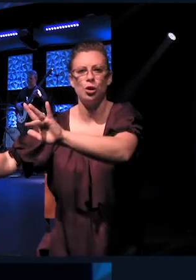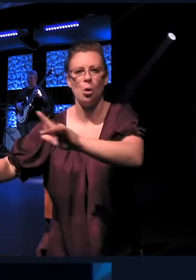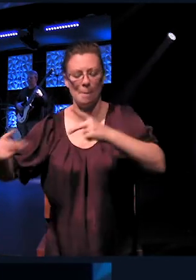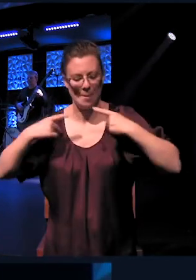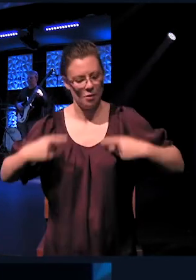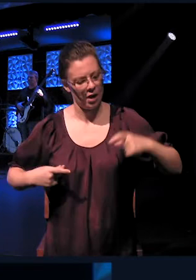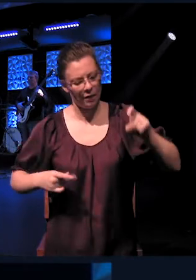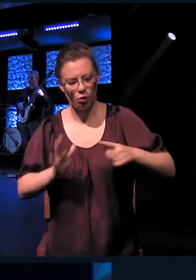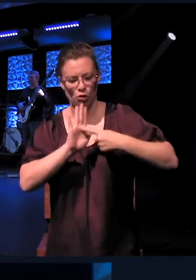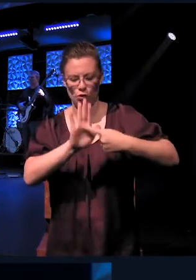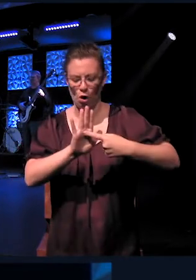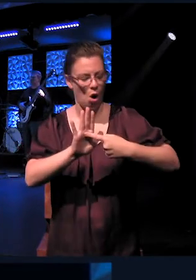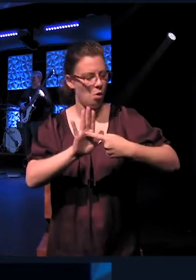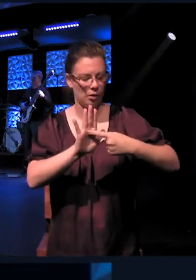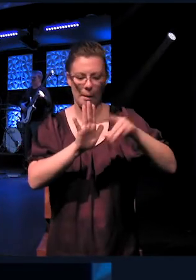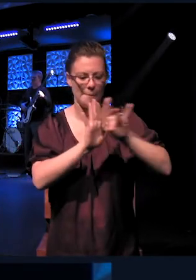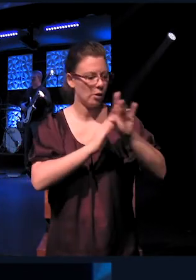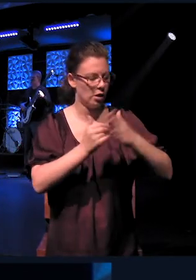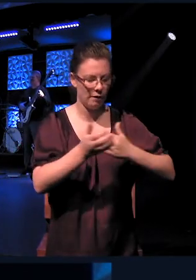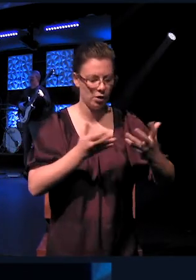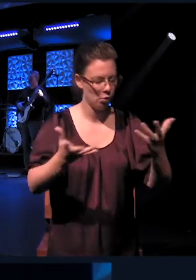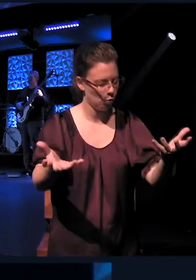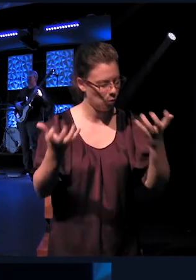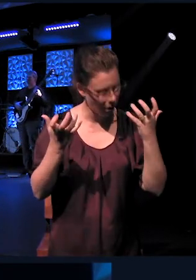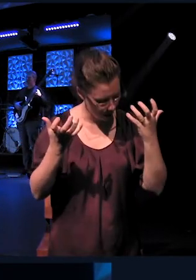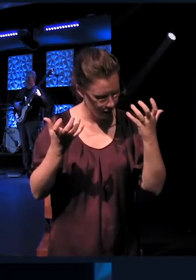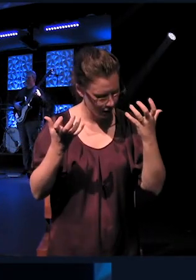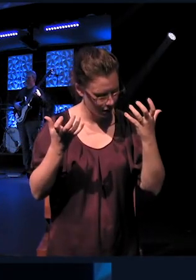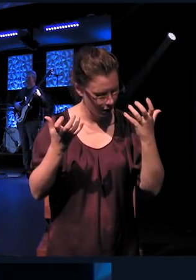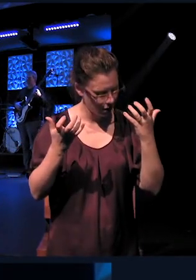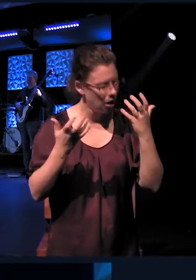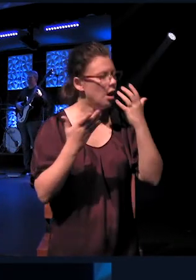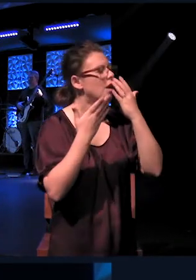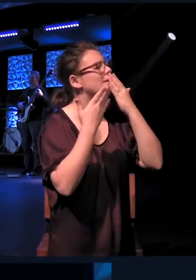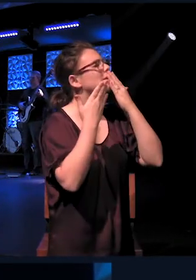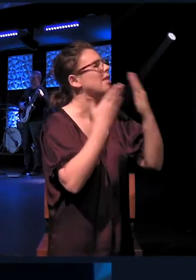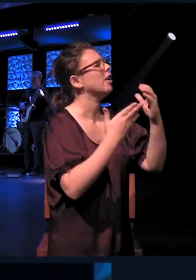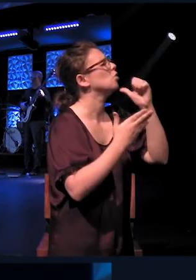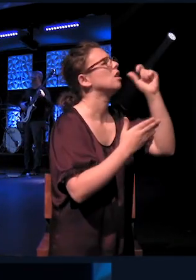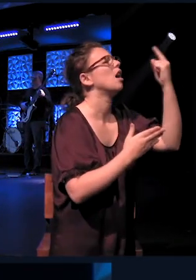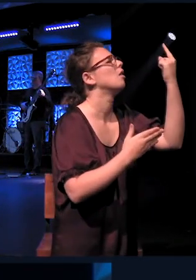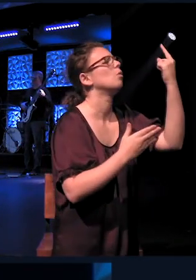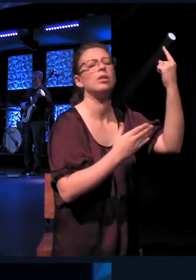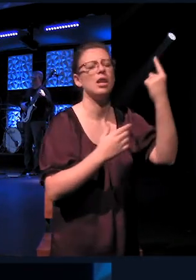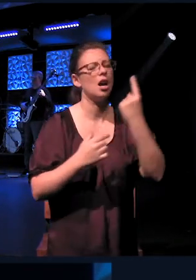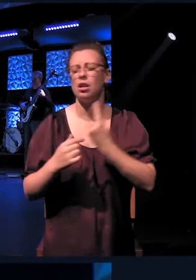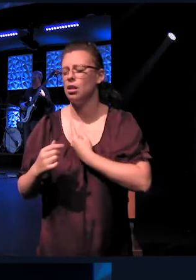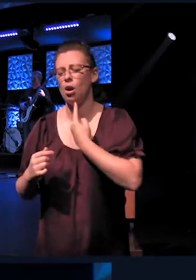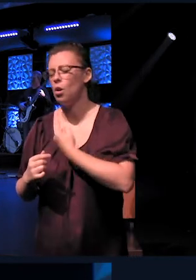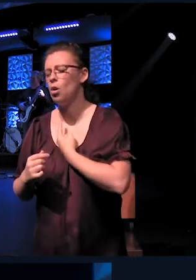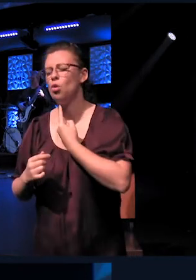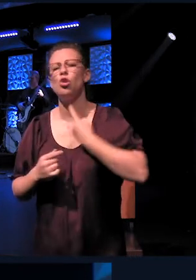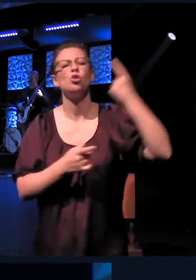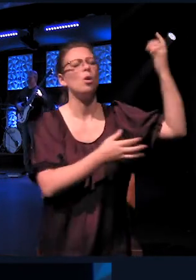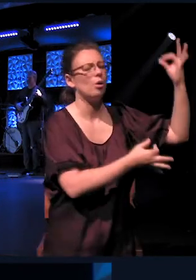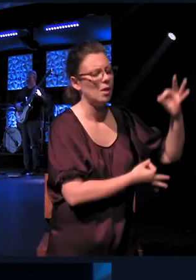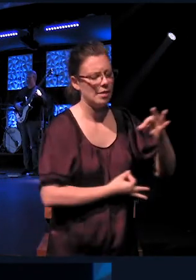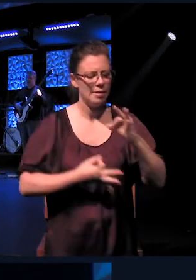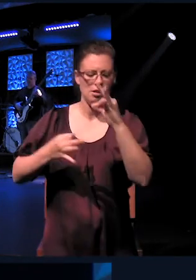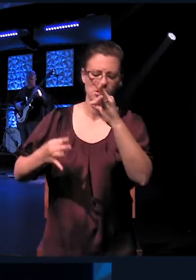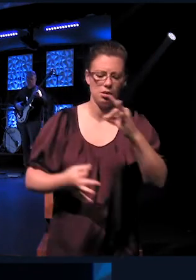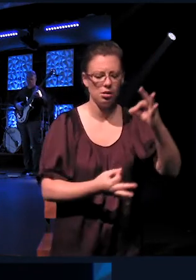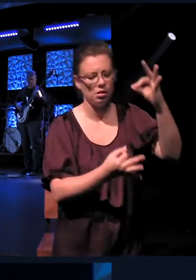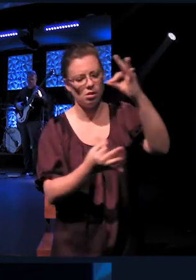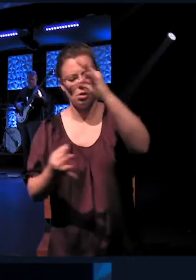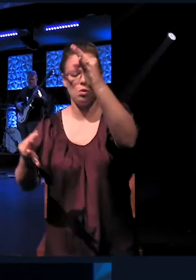So God, we thank you that we are not alone. We thank you are with us everywhere we go. And so we ask right now in